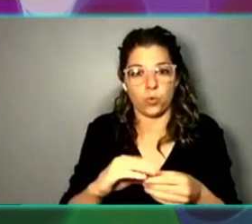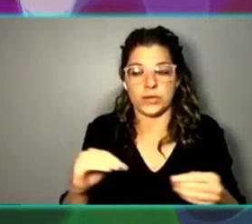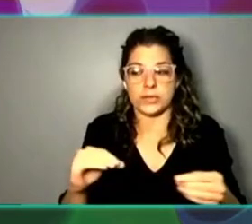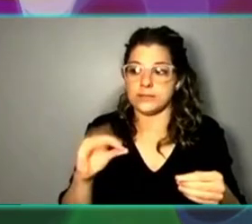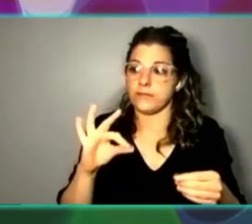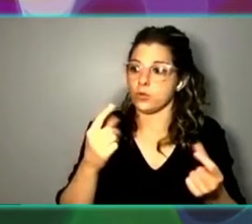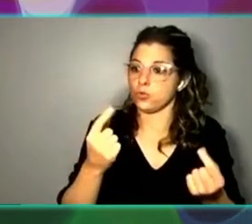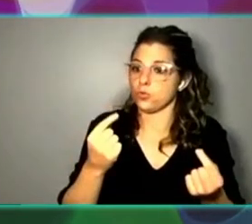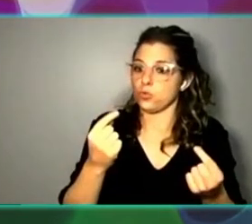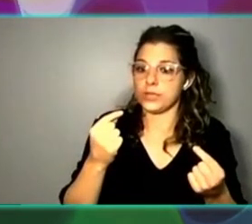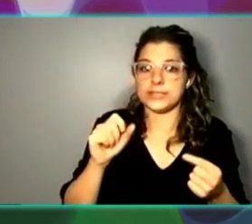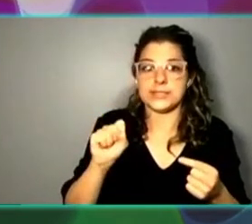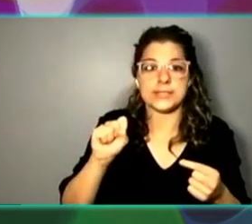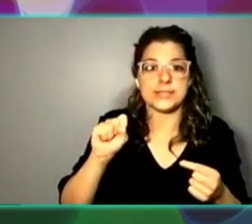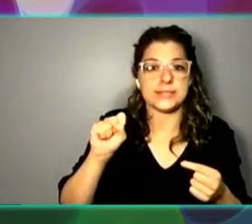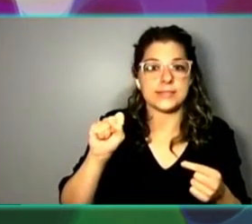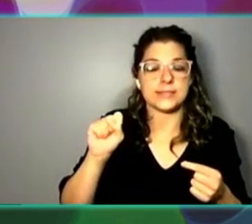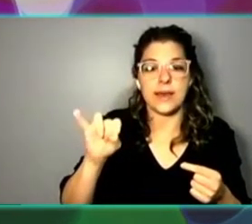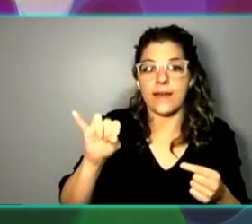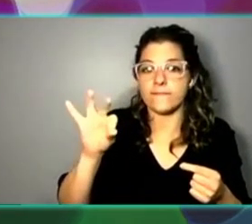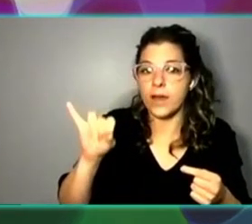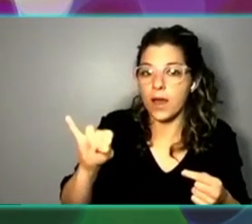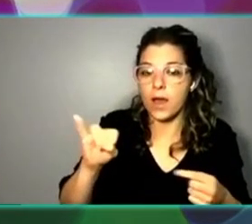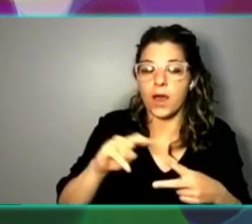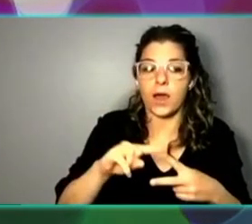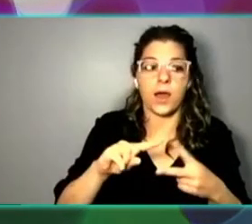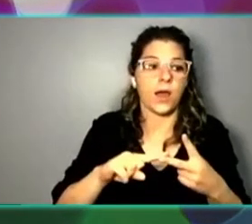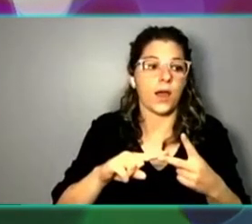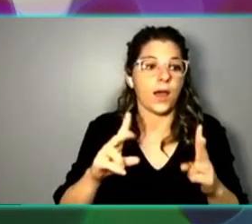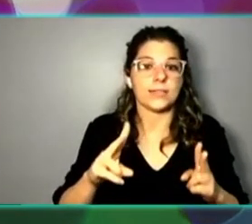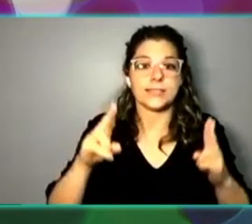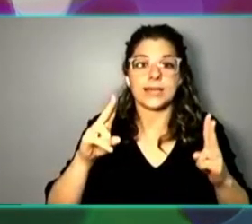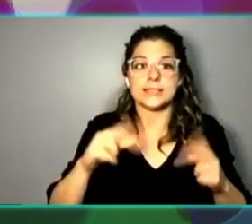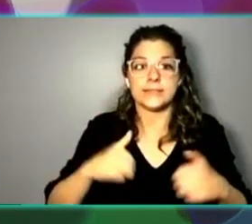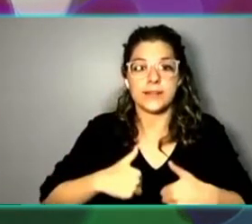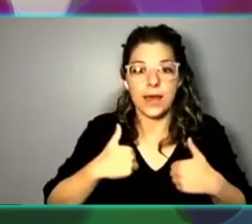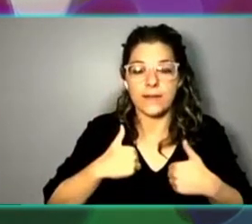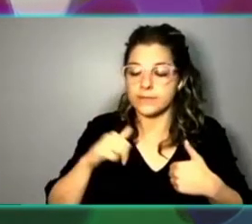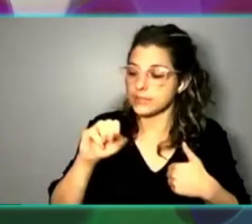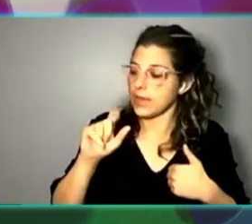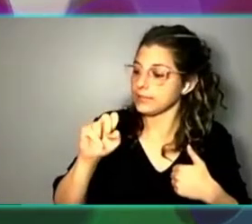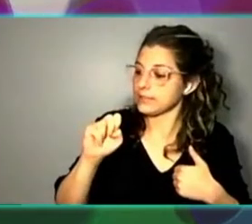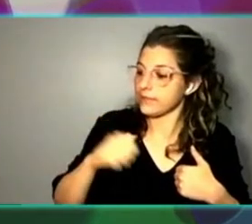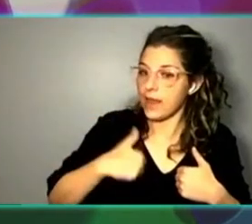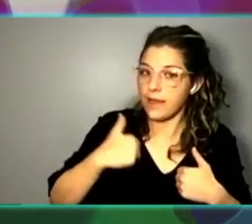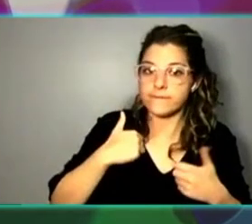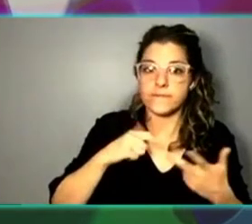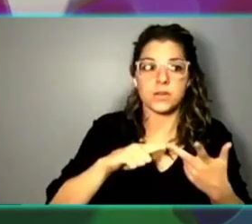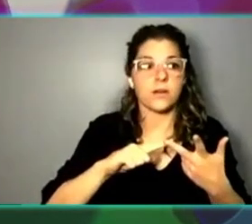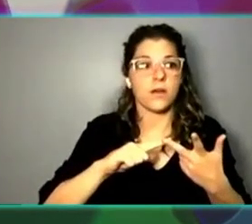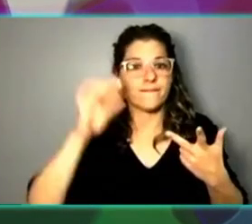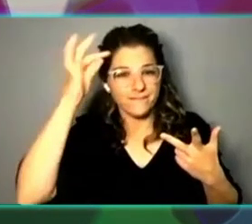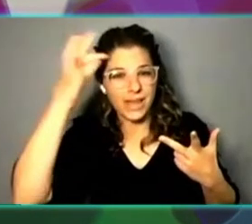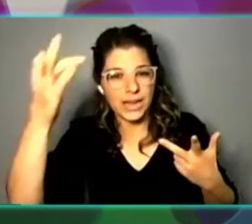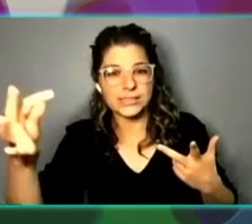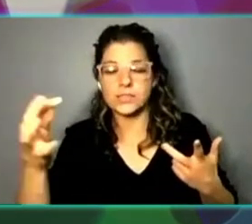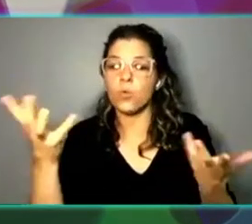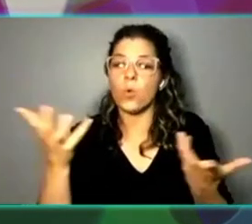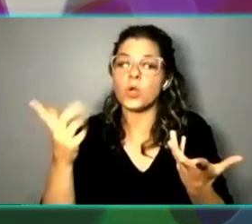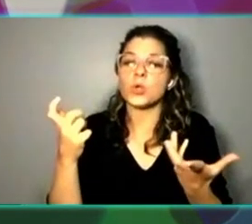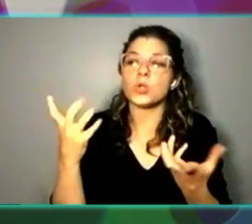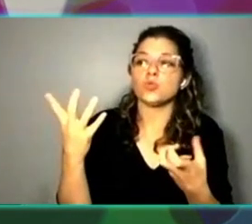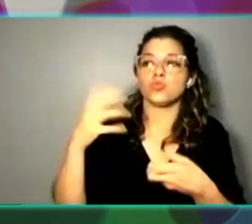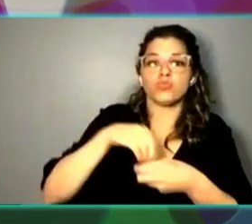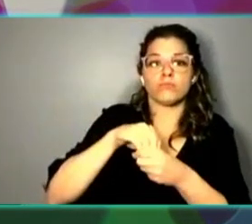doing sci-fi, slice of life, fantasy? What do you need to bring to your character to make